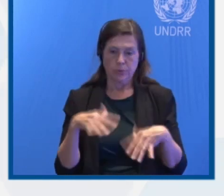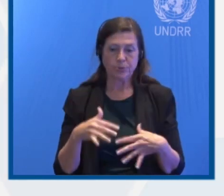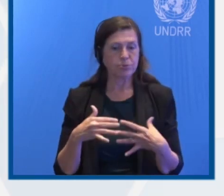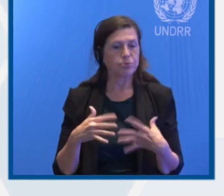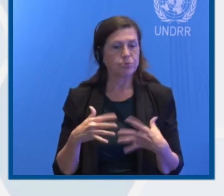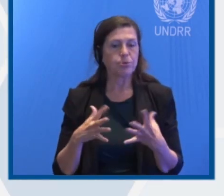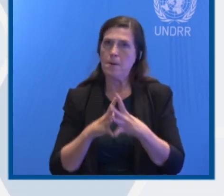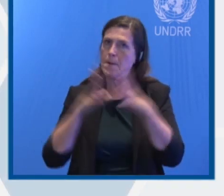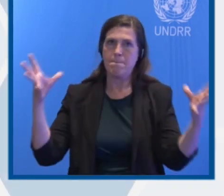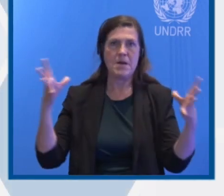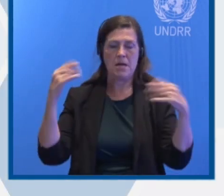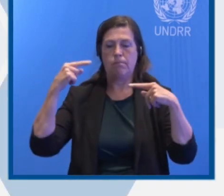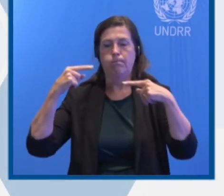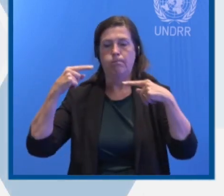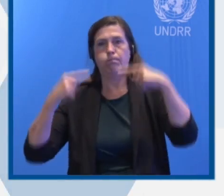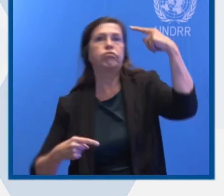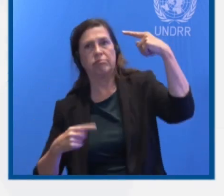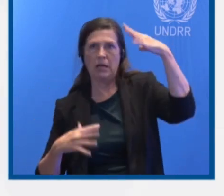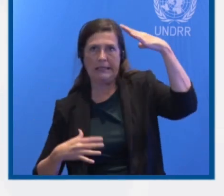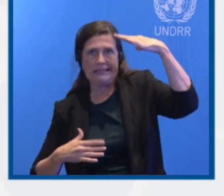systems. And across the world,